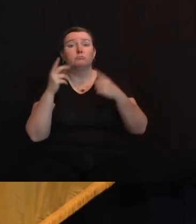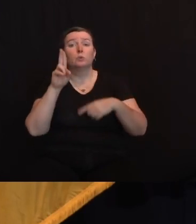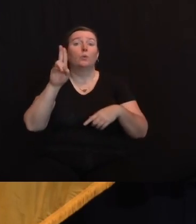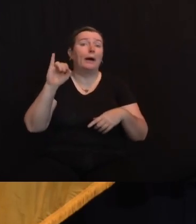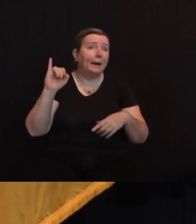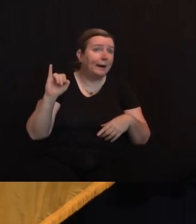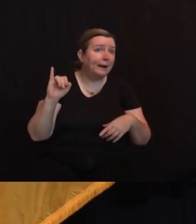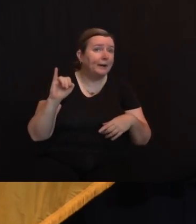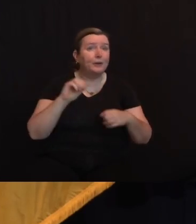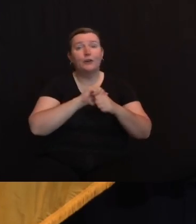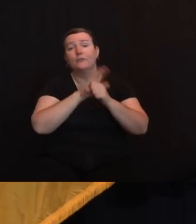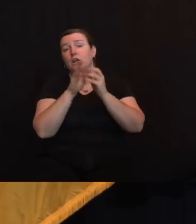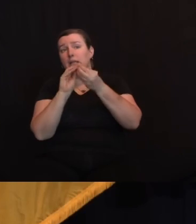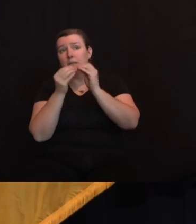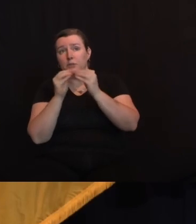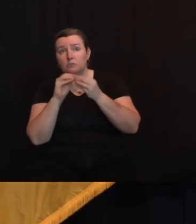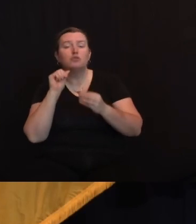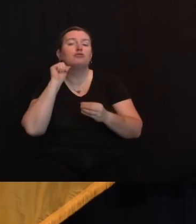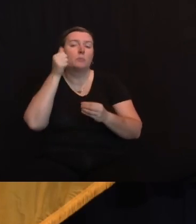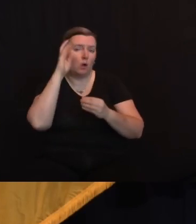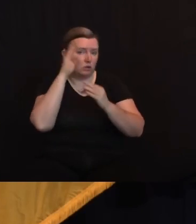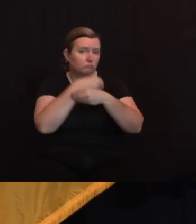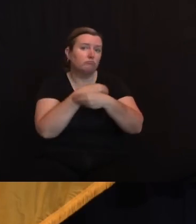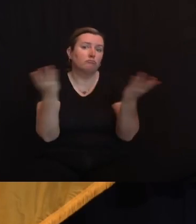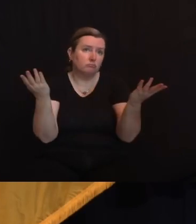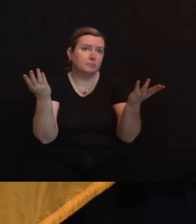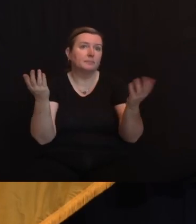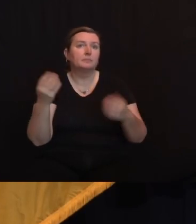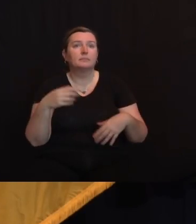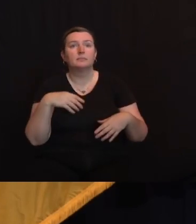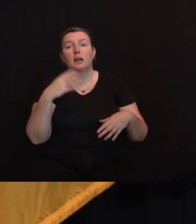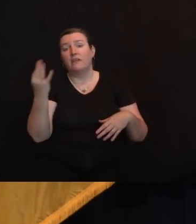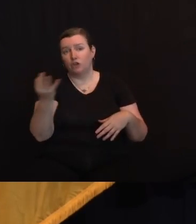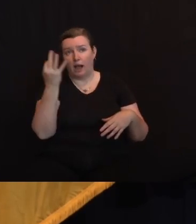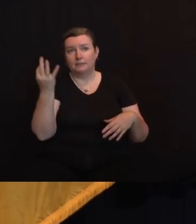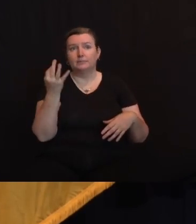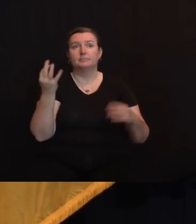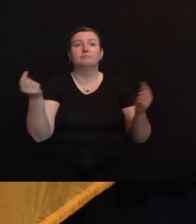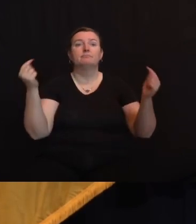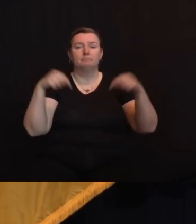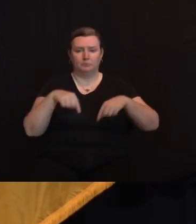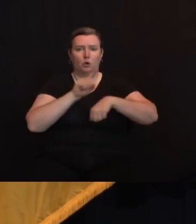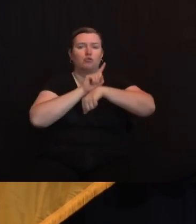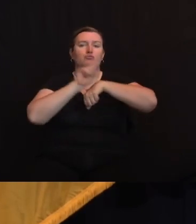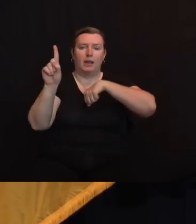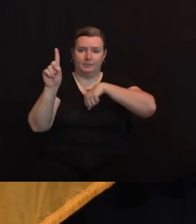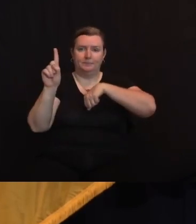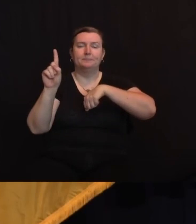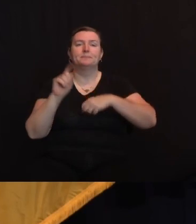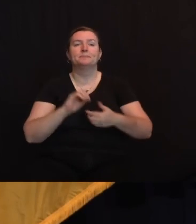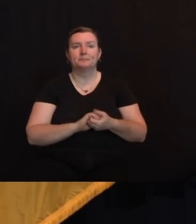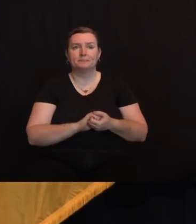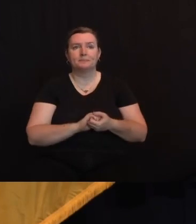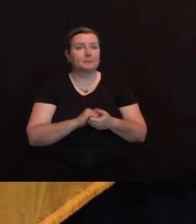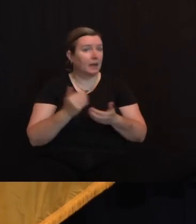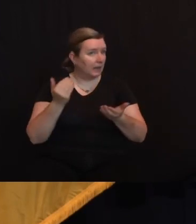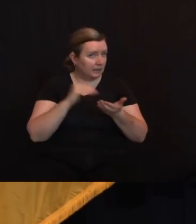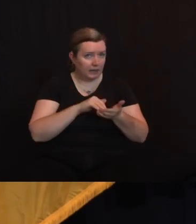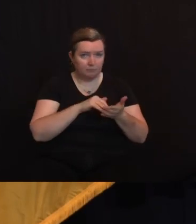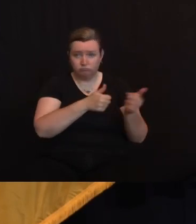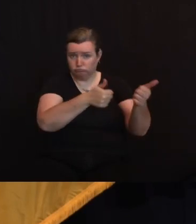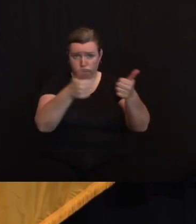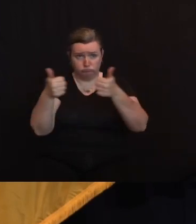Judy. And then otherwise, we'll be back here at 1 o'clock on Friday, unless you hear otherwise. Again, folks, keep it up.